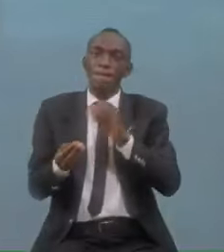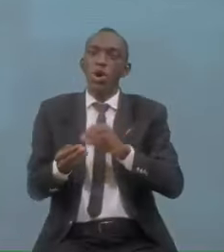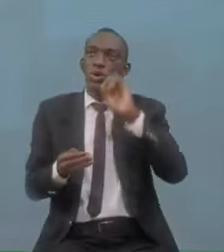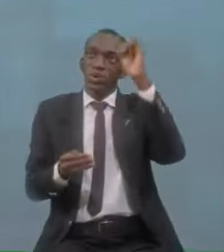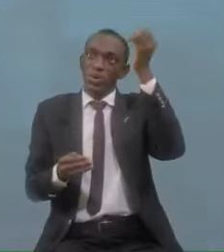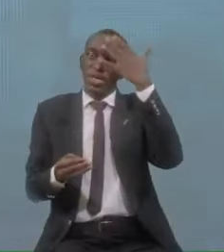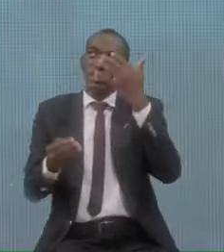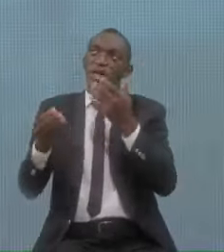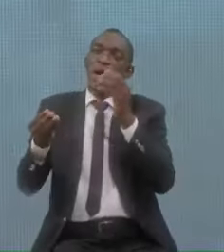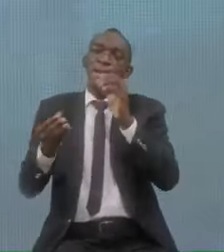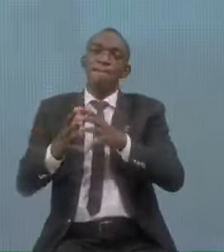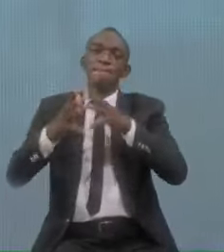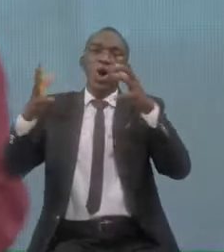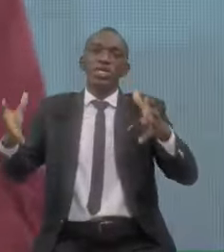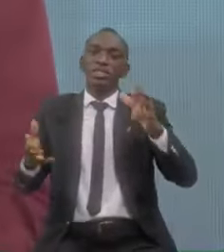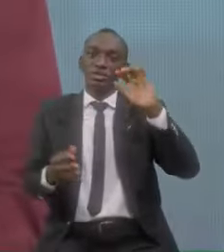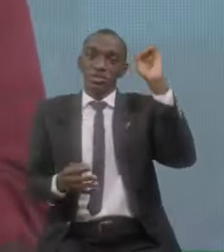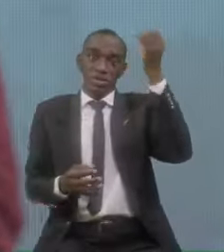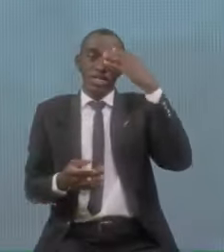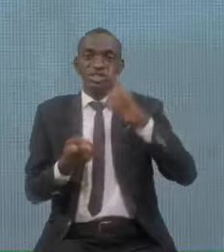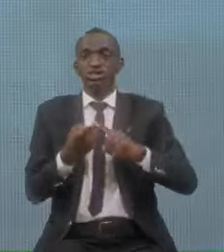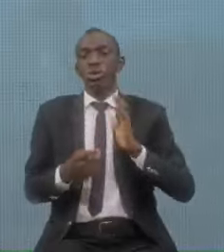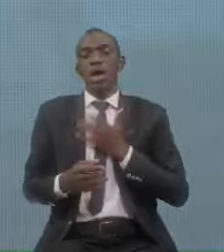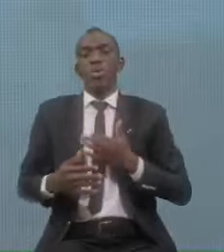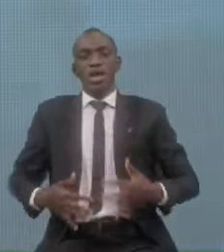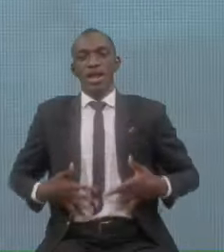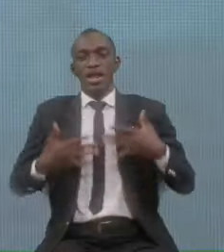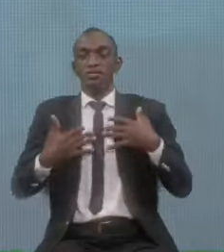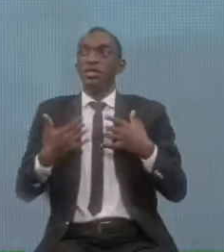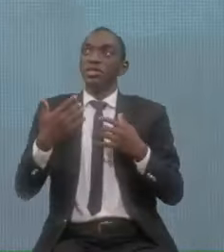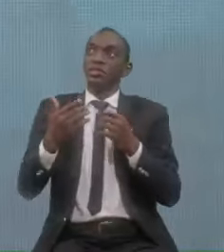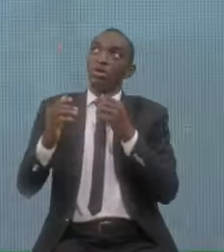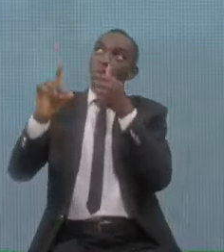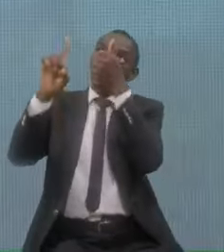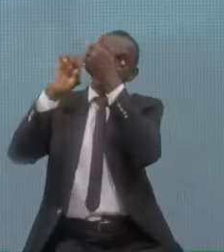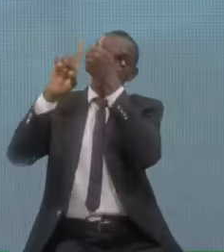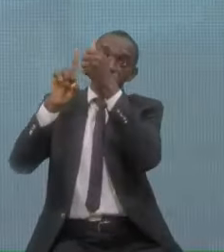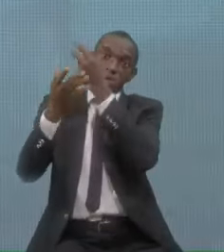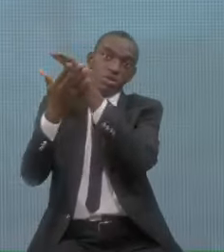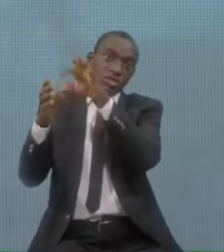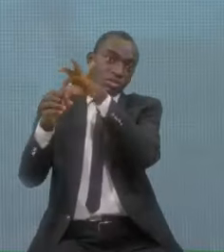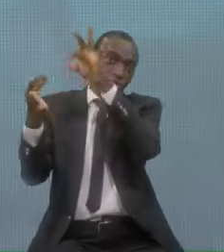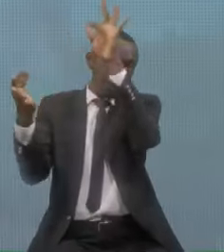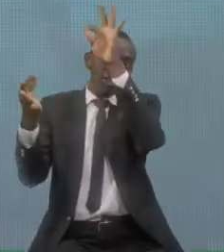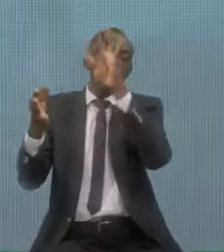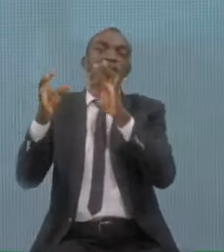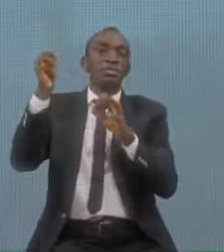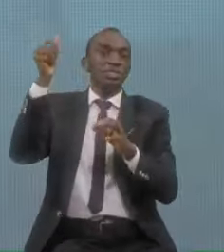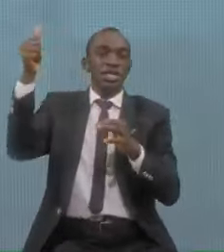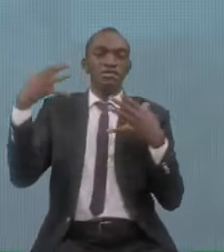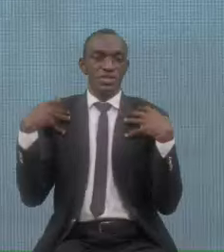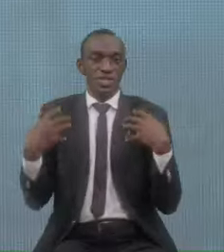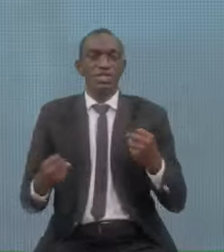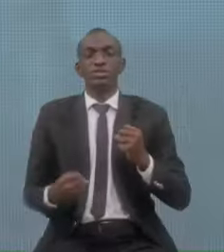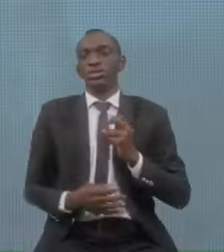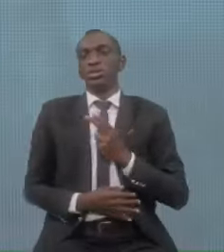much grace into our lives. It's the Holy Ghost himself that heals us. The abiding